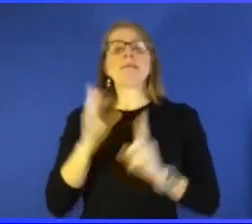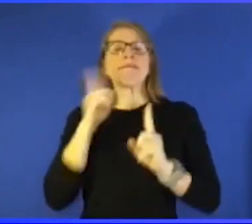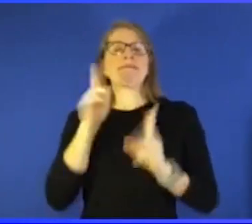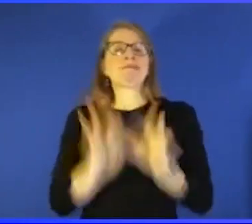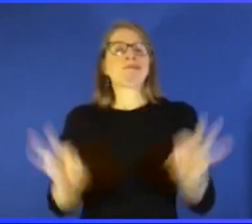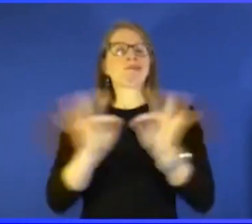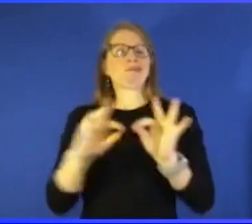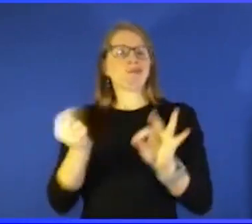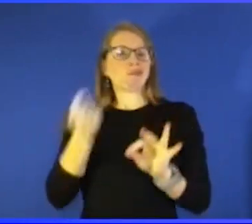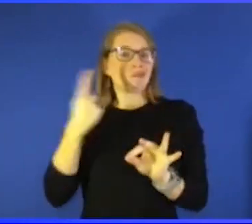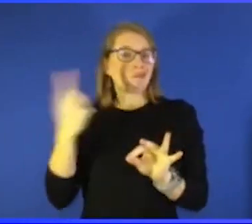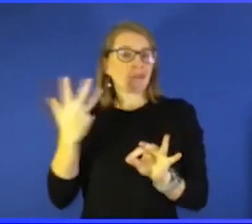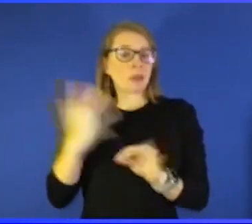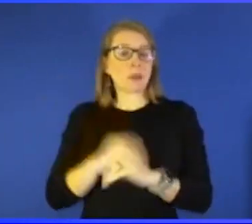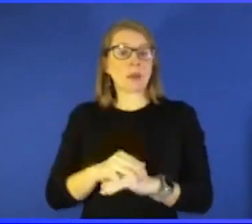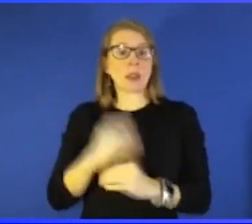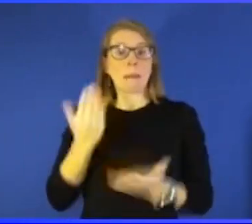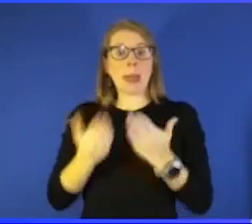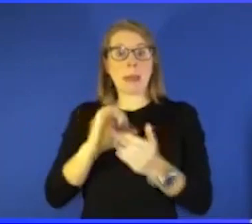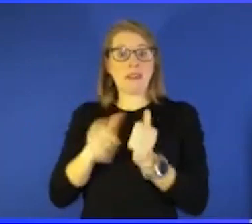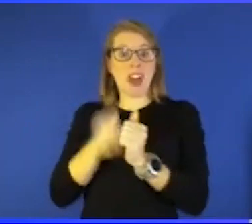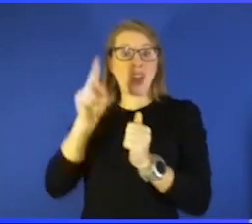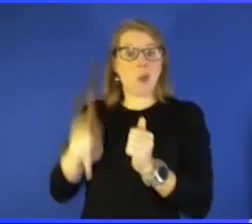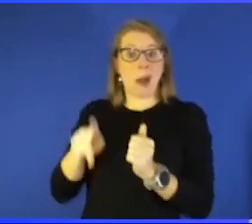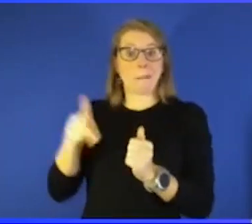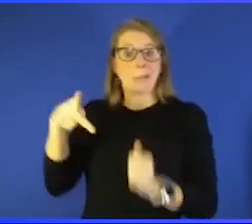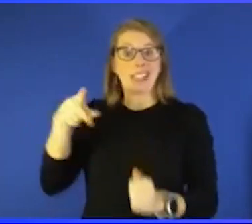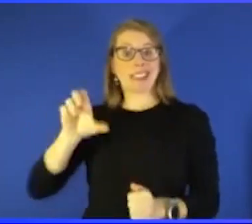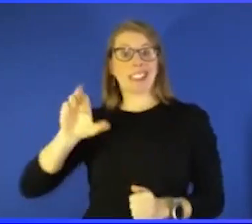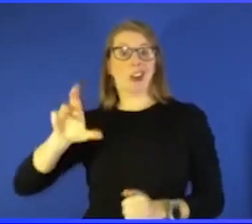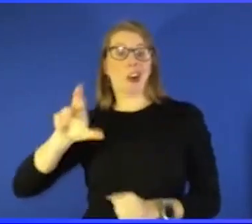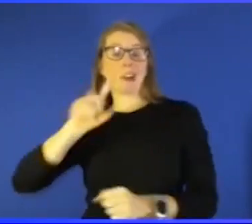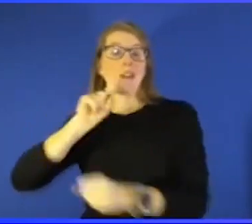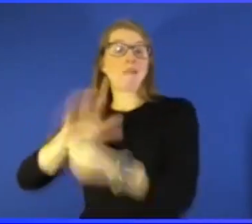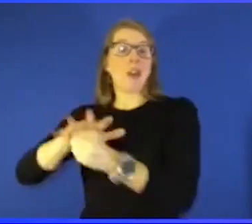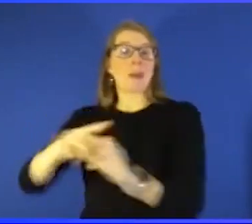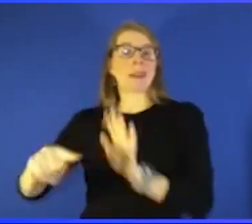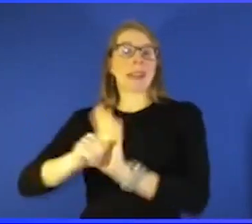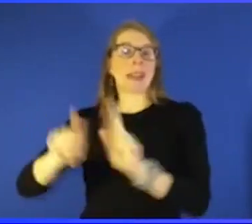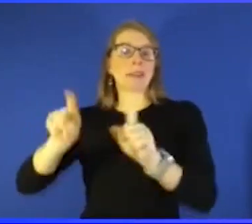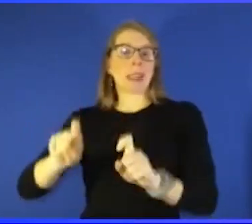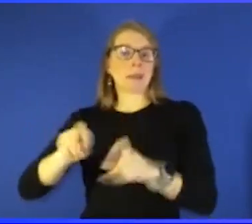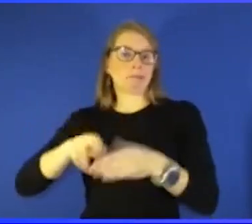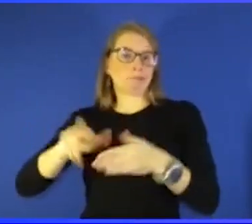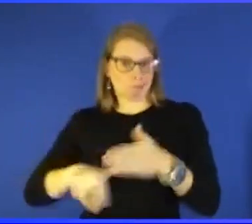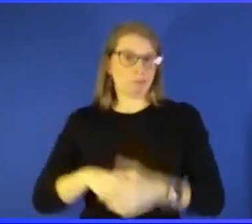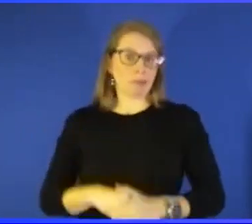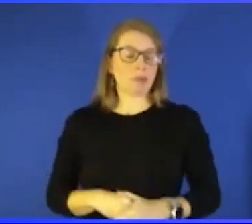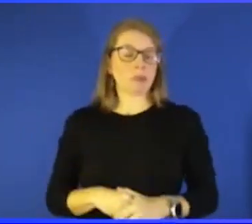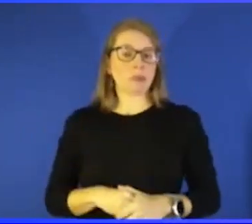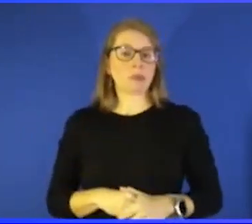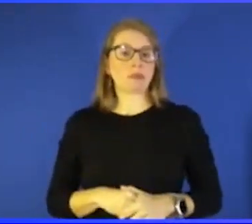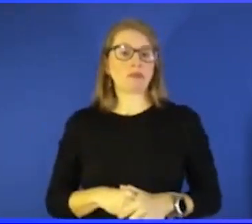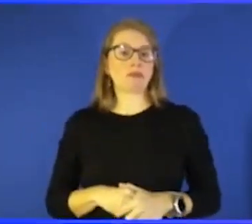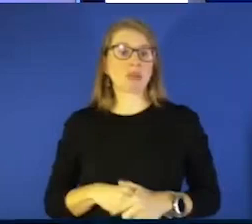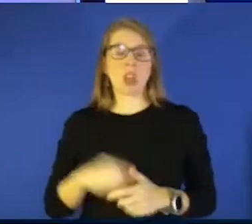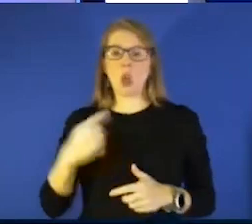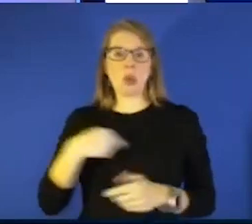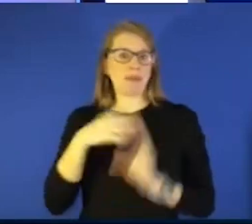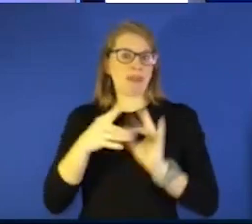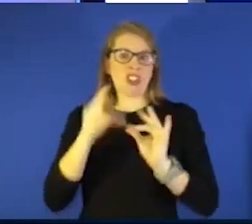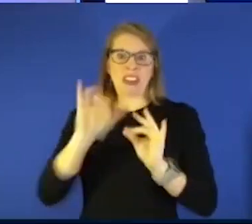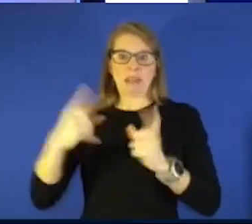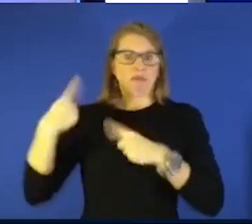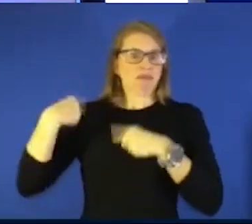that, maybe getting a follow-up PCR to confirm that negative test is a reasonable thing. And we've said that, for months now. Yeah, I kind of